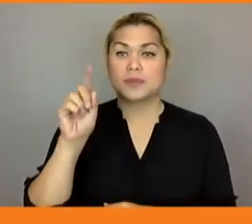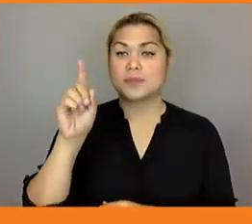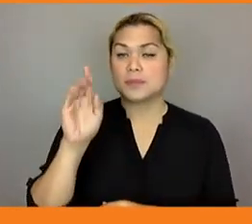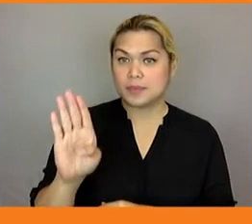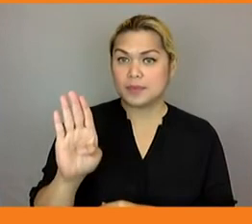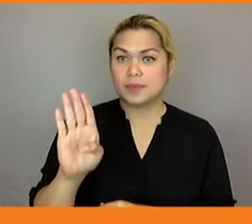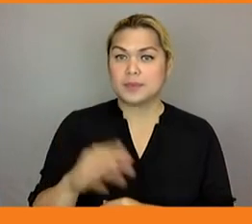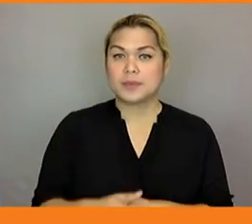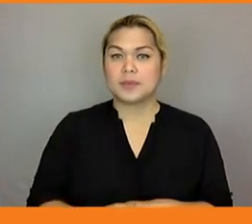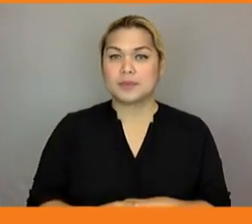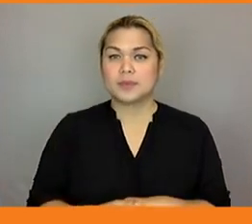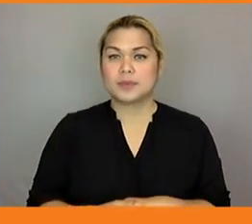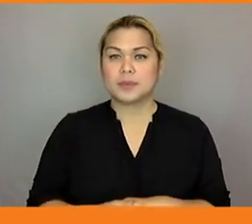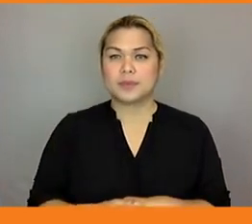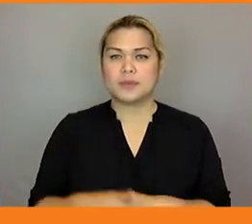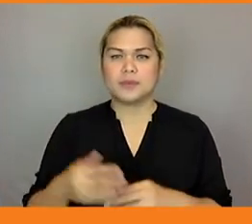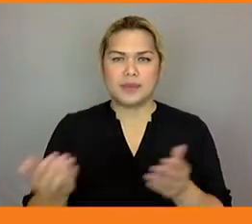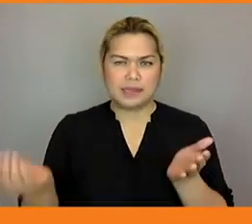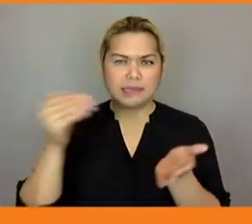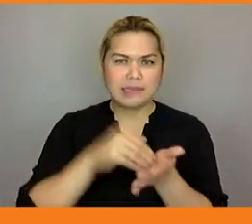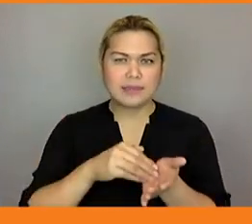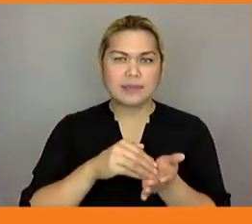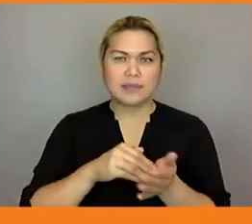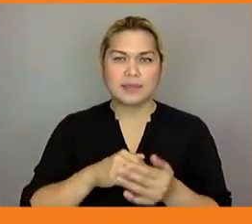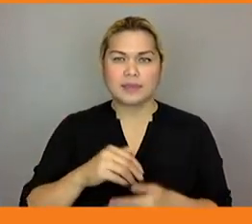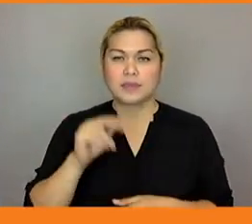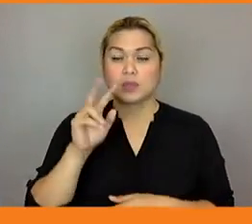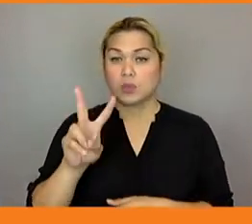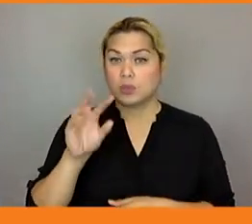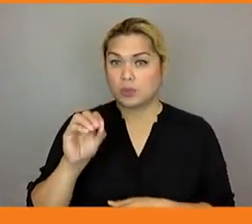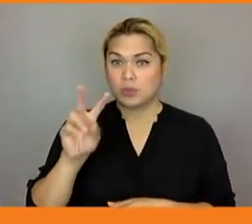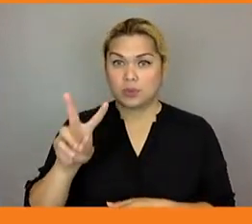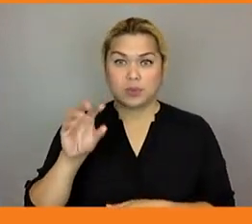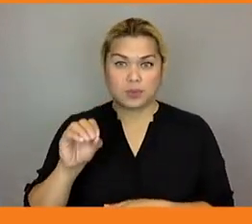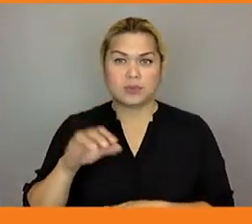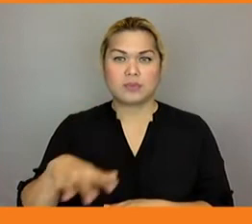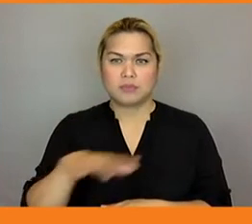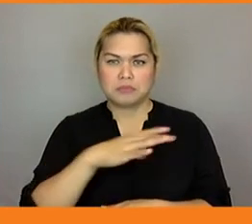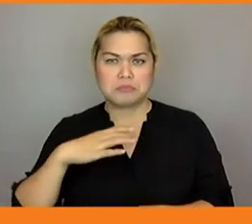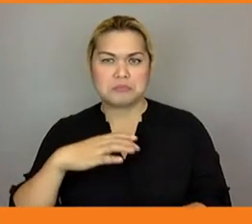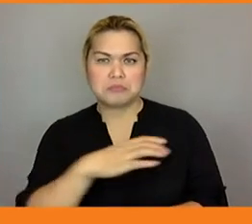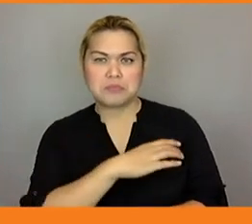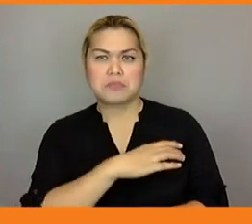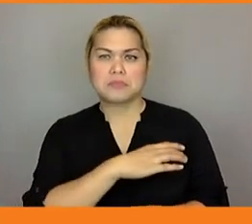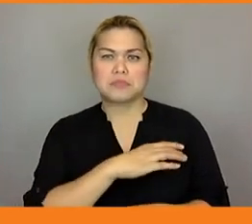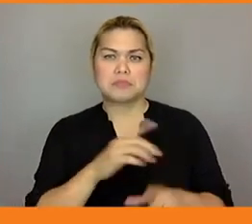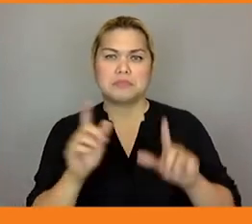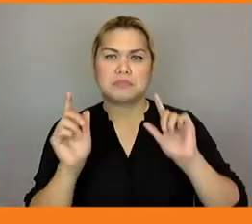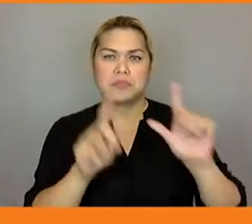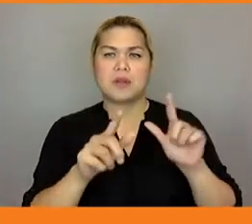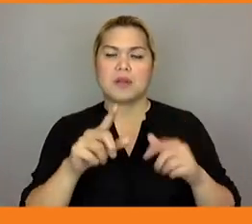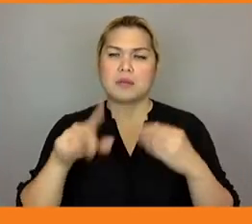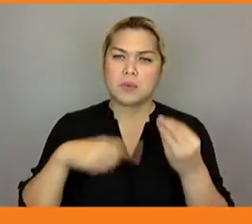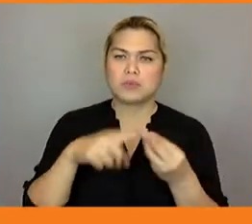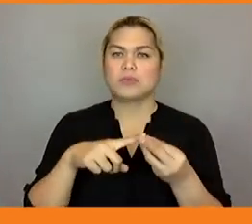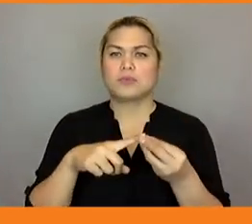12th February 2020, the committee filed complaints to the OSPF and the EIB complaint mechanism, which were found eligible. The committee